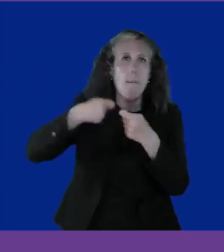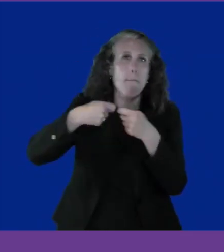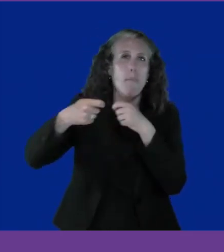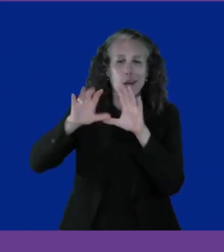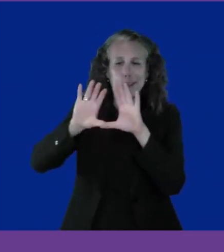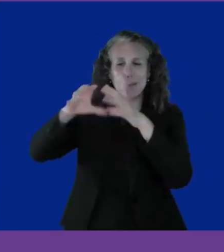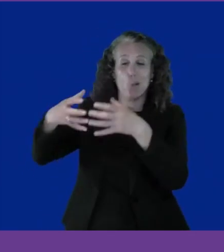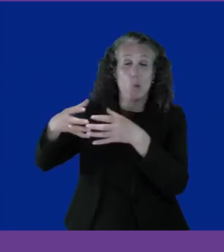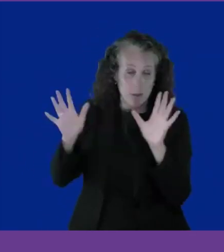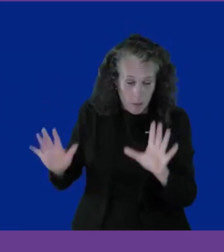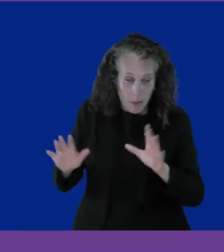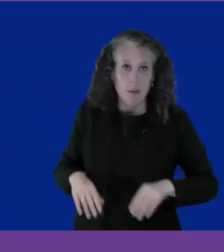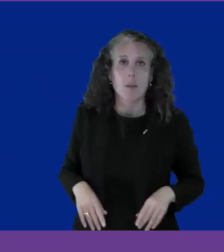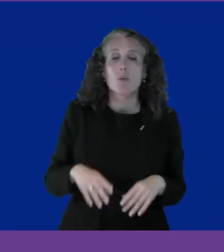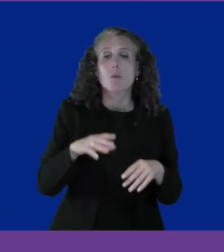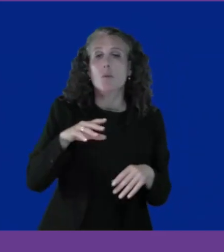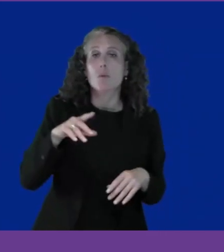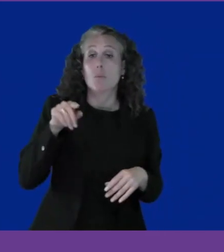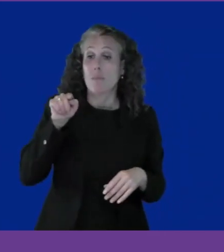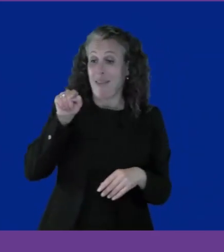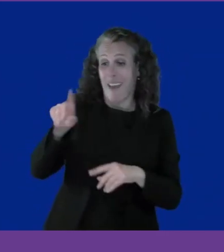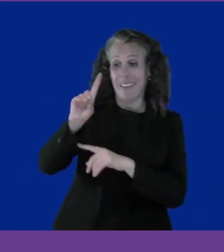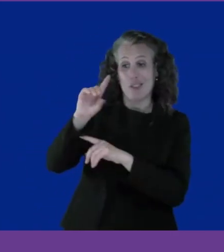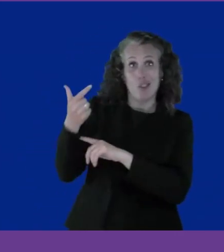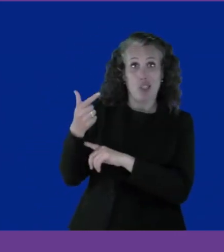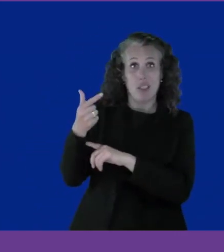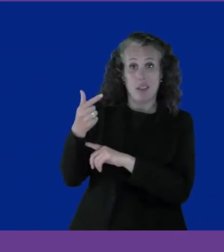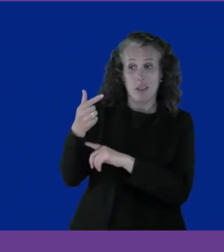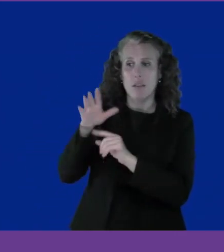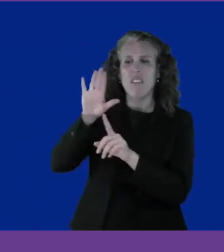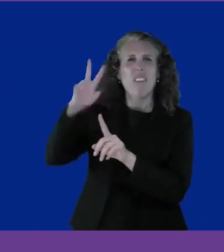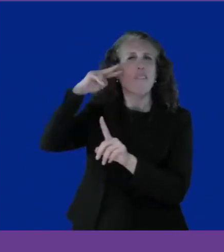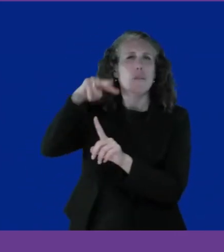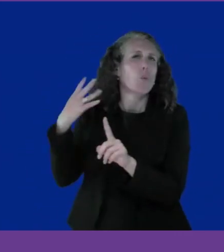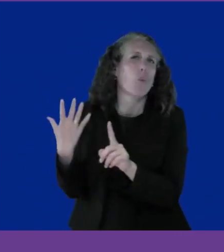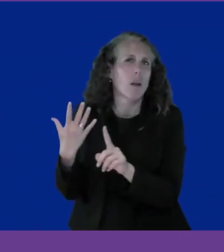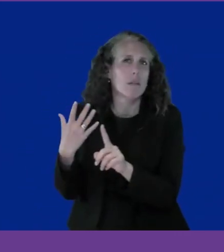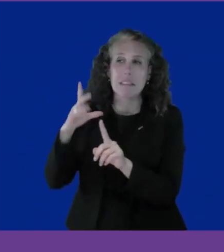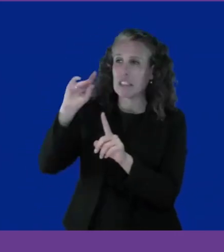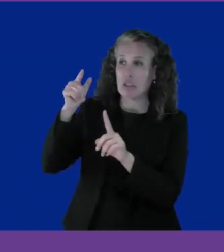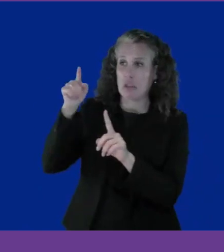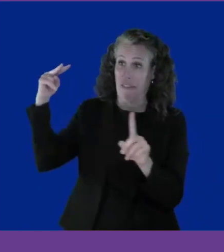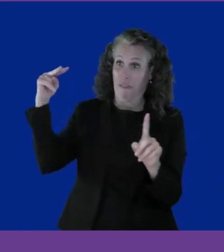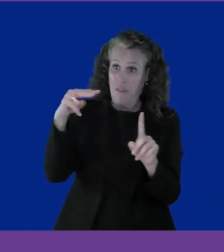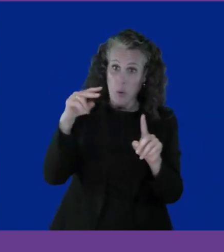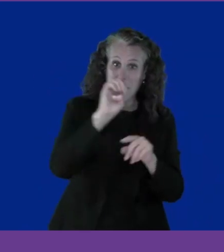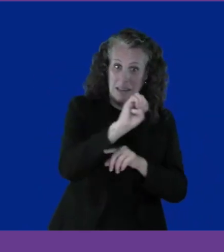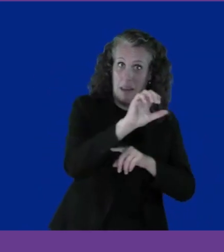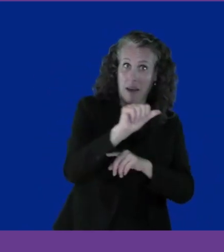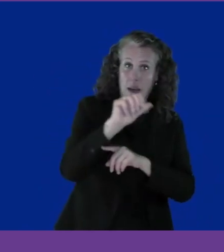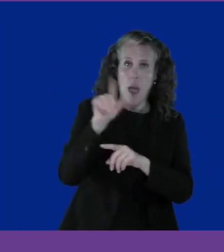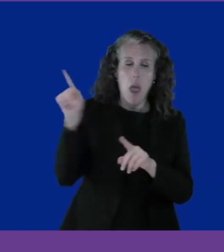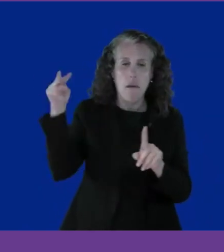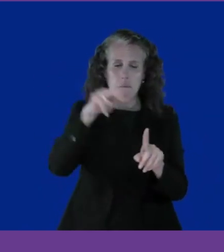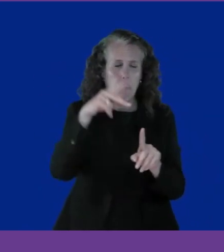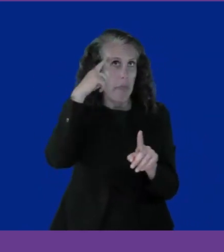What is the view of this DG, the European accessibility, and how will this,